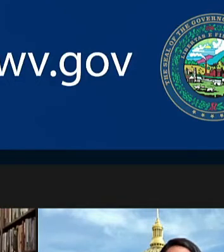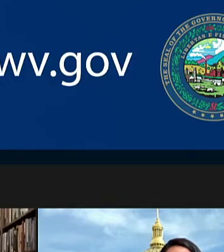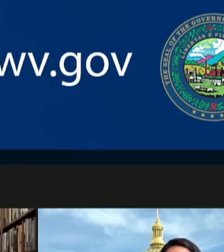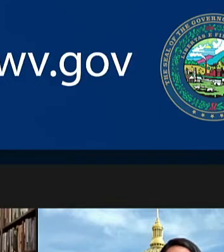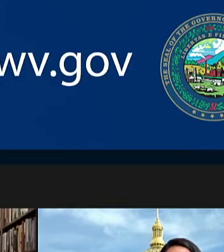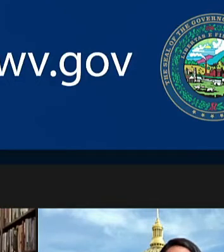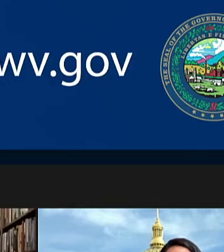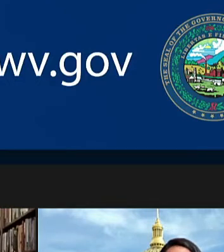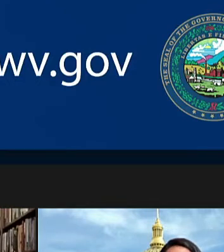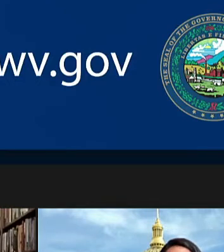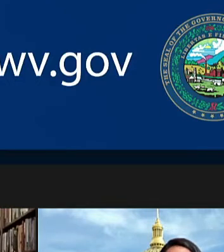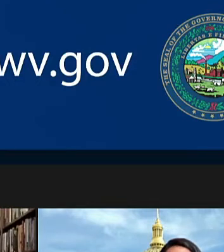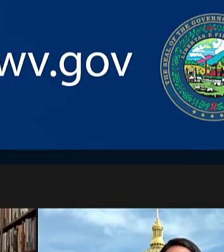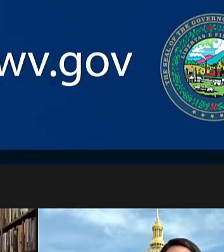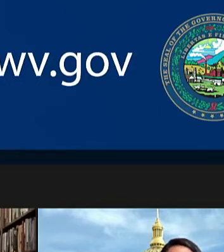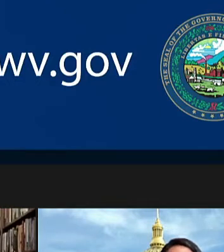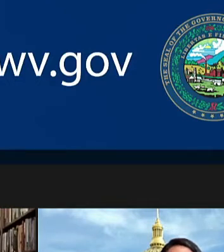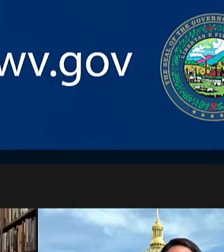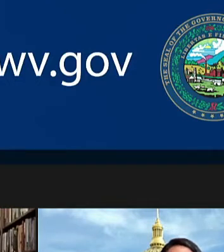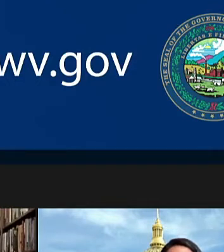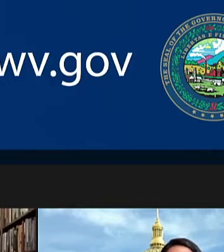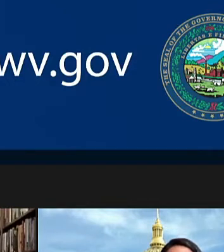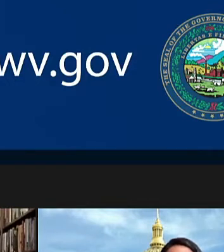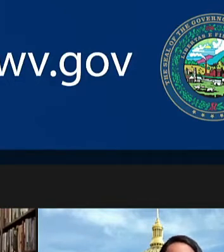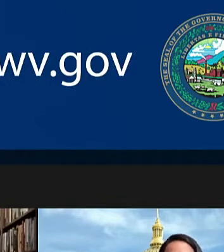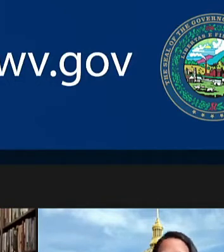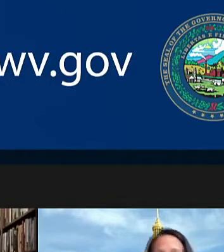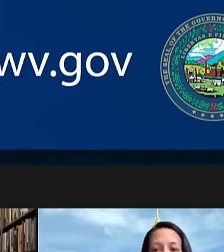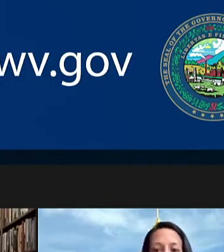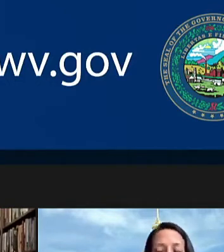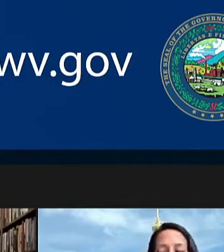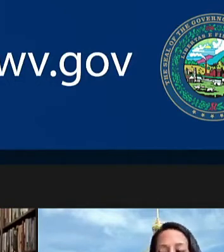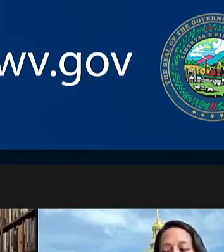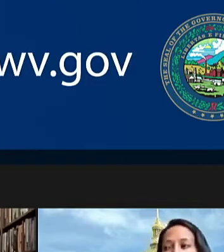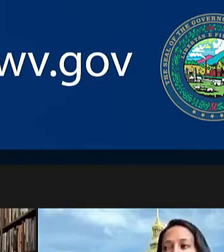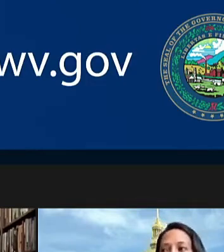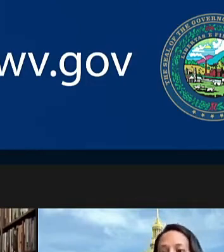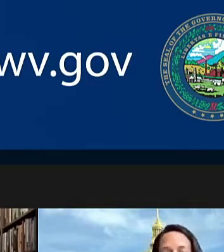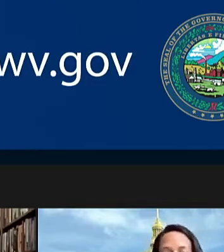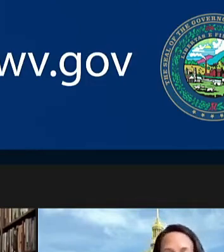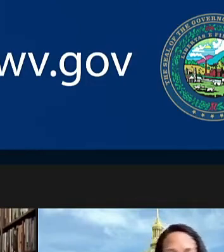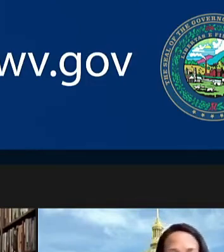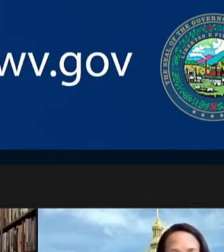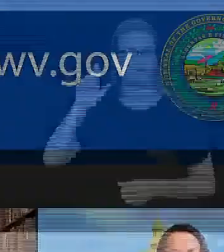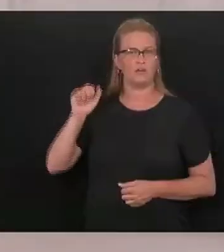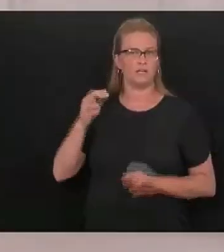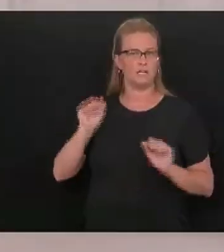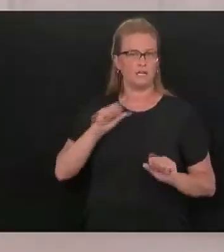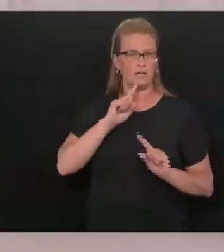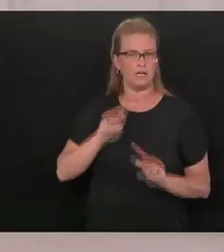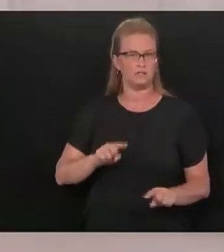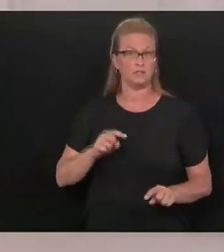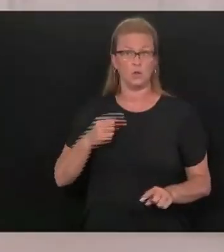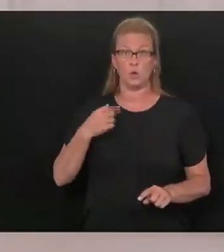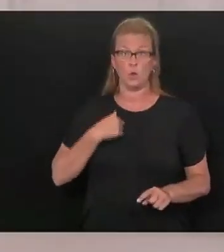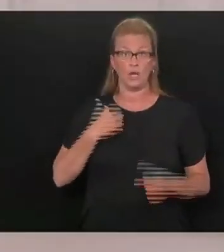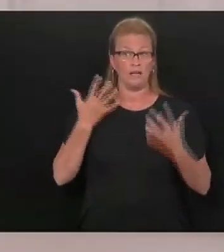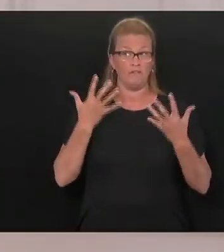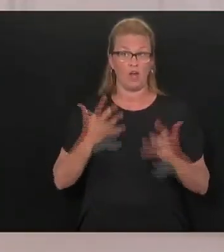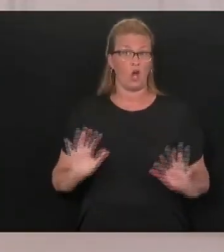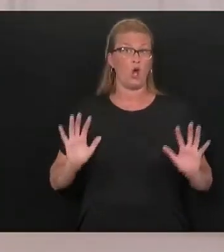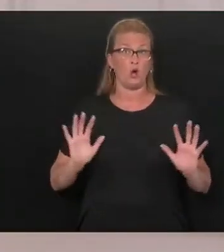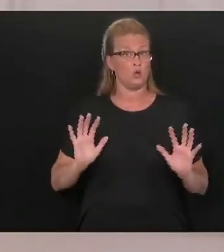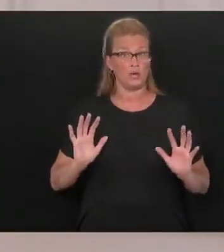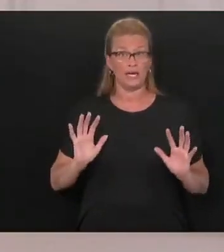Sarah, you want to take this and everything? Sarah can do this better than I. Happy to. We have assessed at all of the colleges, and